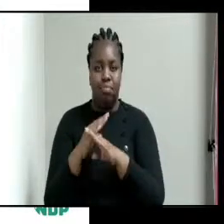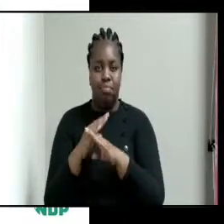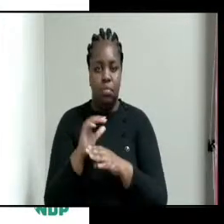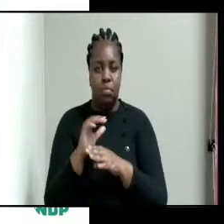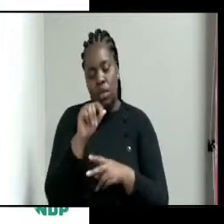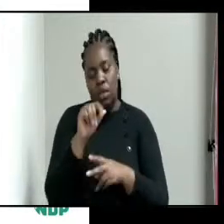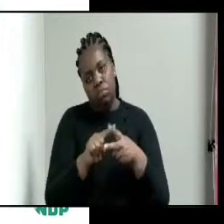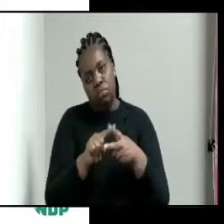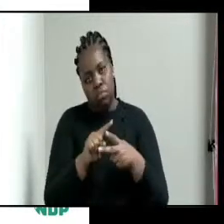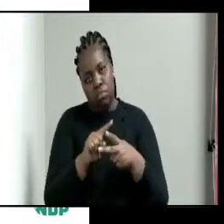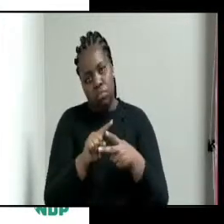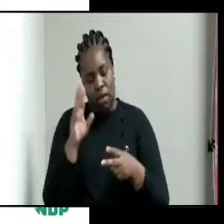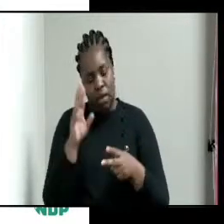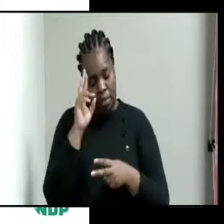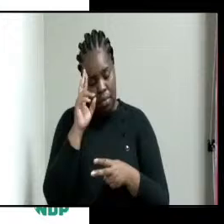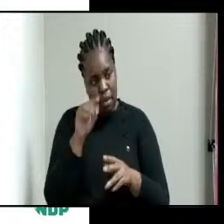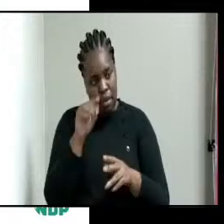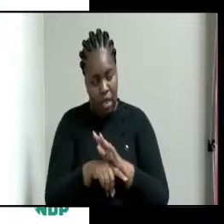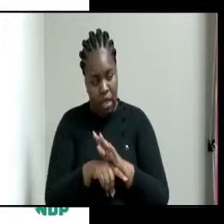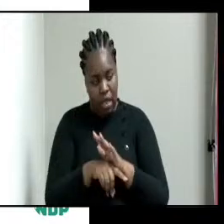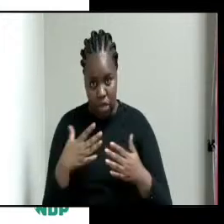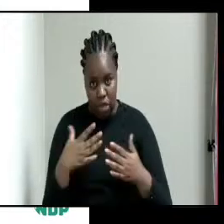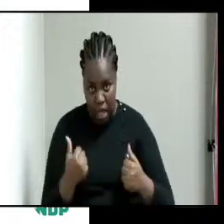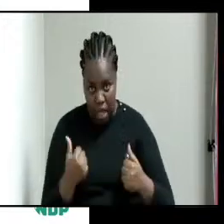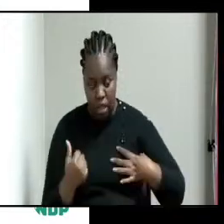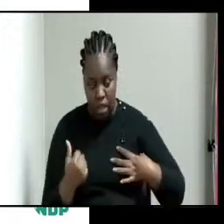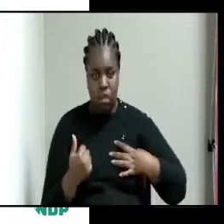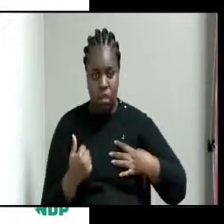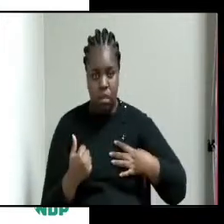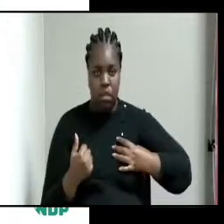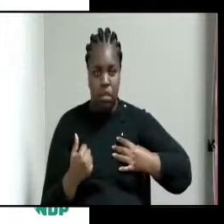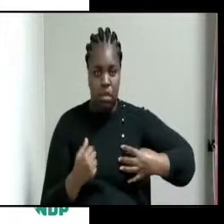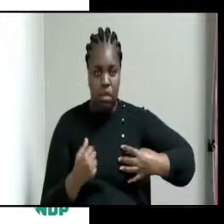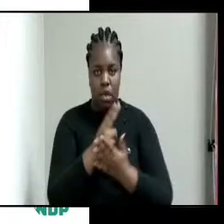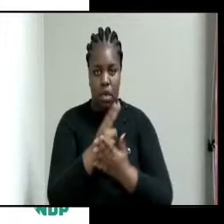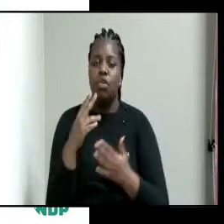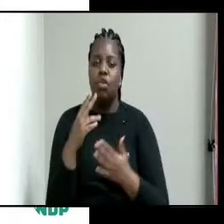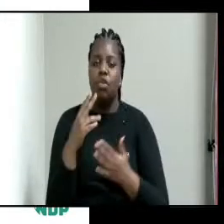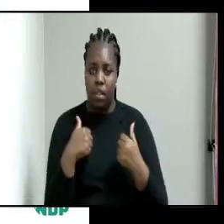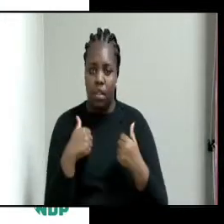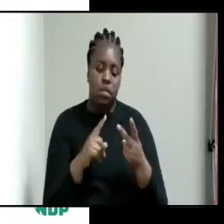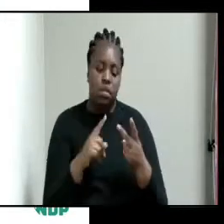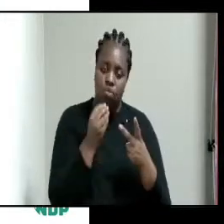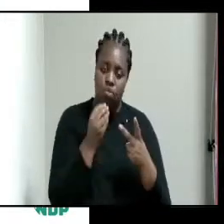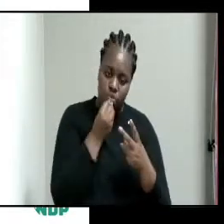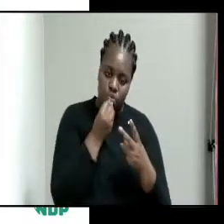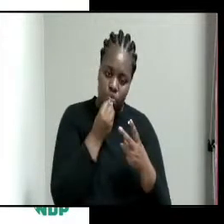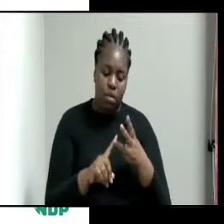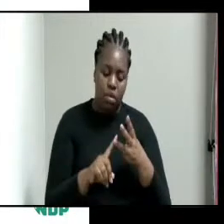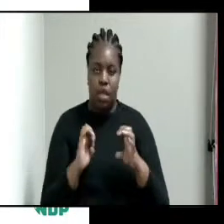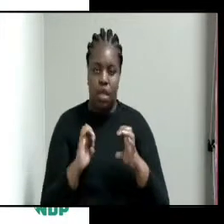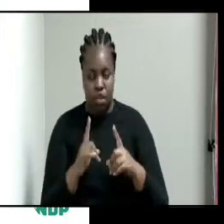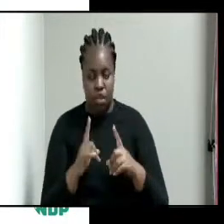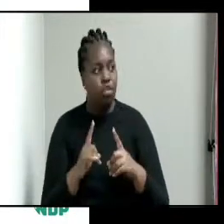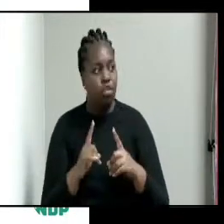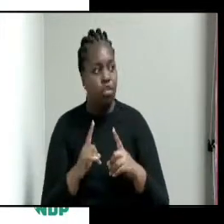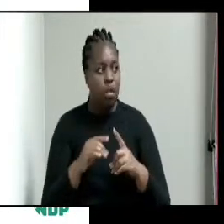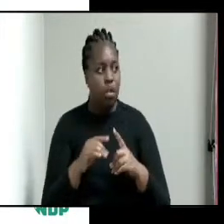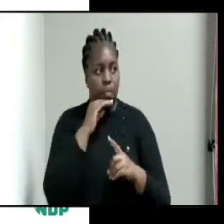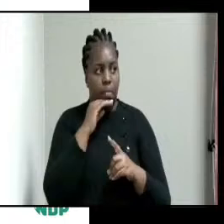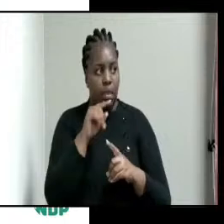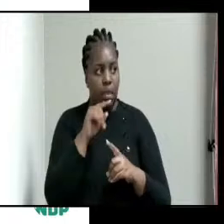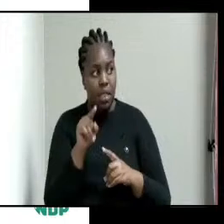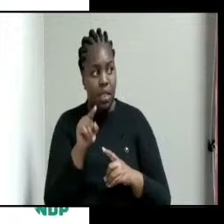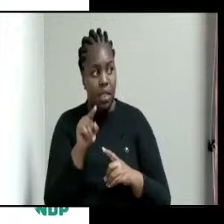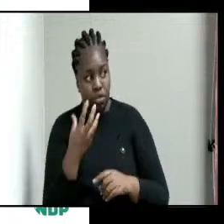3 of the dimensions. Remember the dimension of health, of nutrition, of education, the 7. So